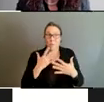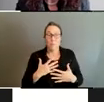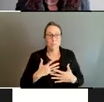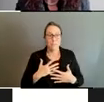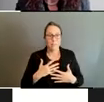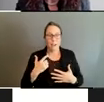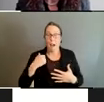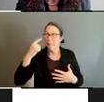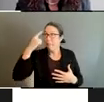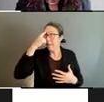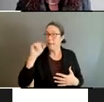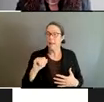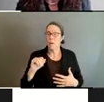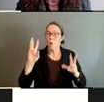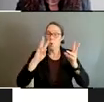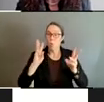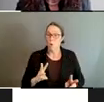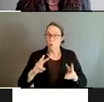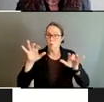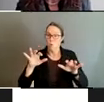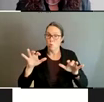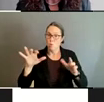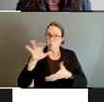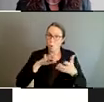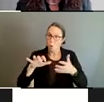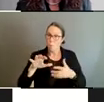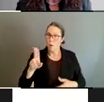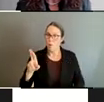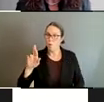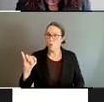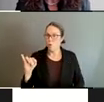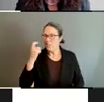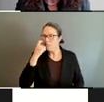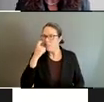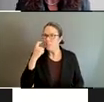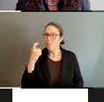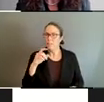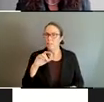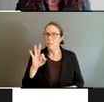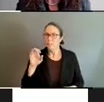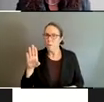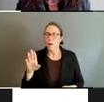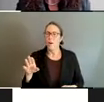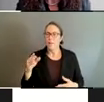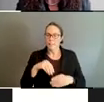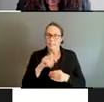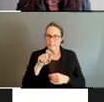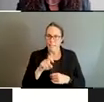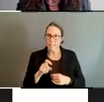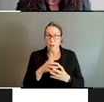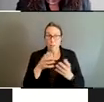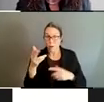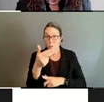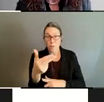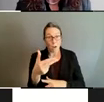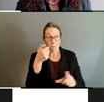I think of like Winter Storm Uri, a lot of hotels were impacted. And so people who evacuated their homes and went to a